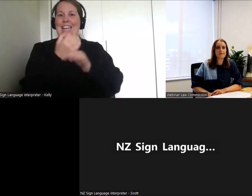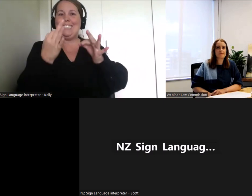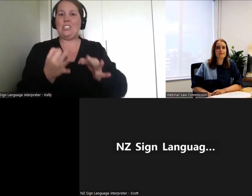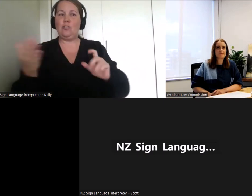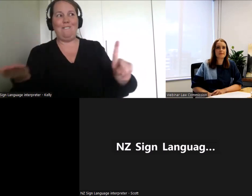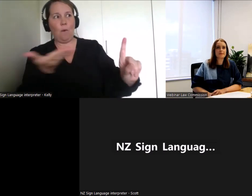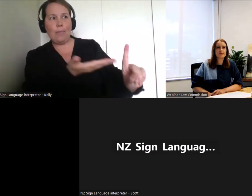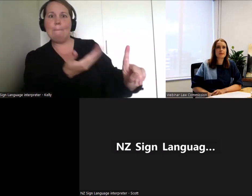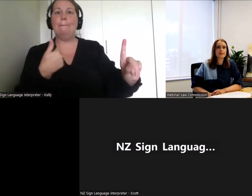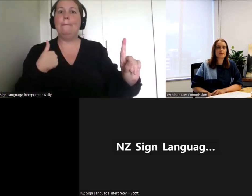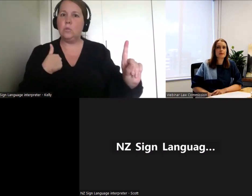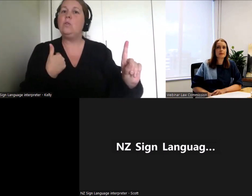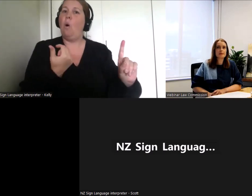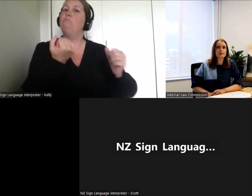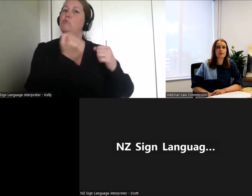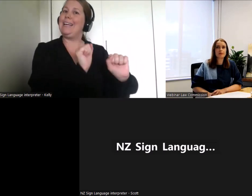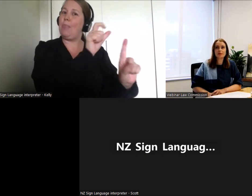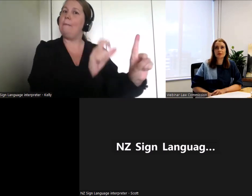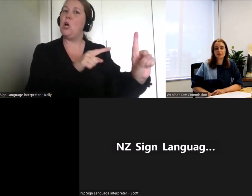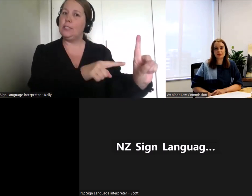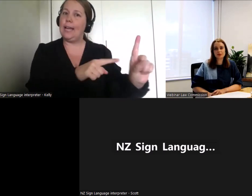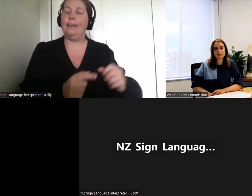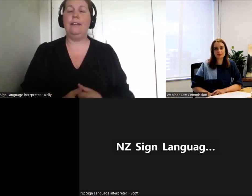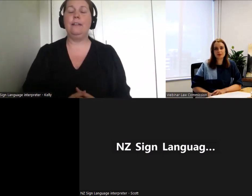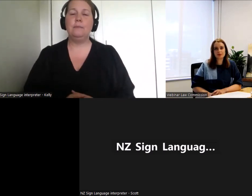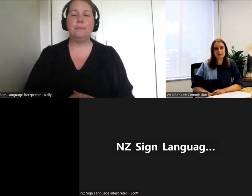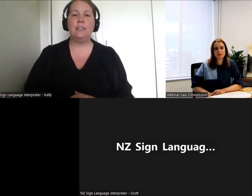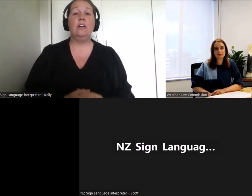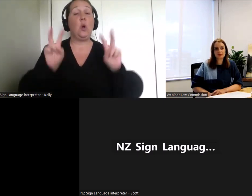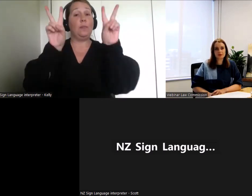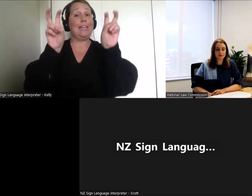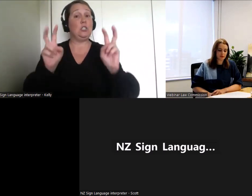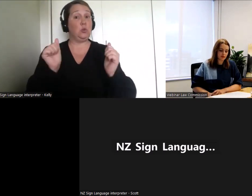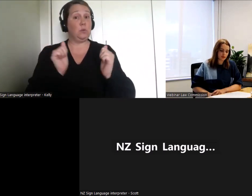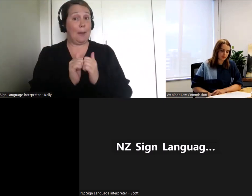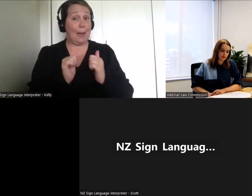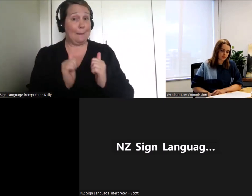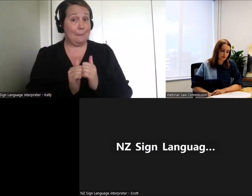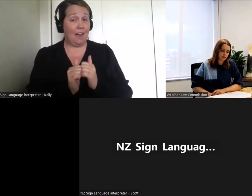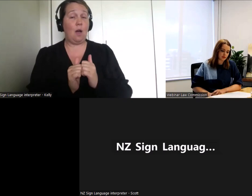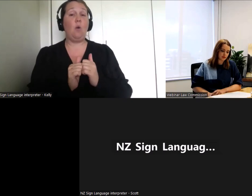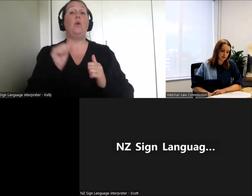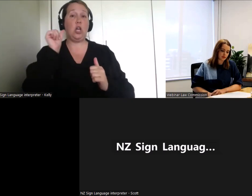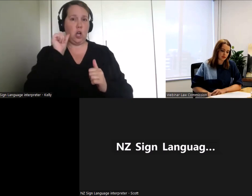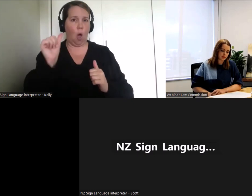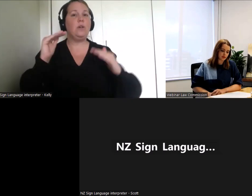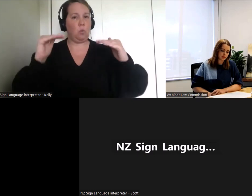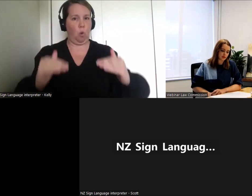short issues paper and we're very conscious that it's pitched at a quite high level.